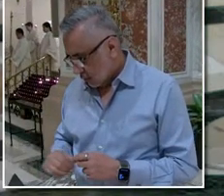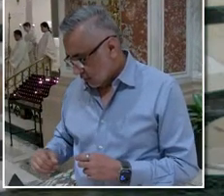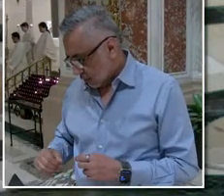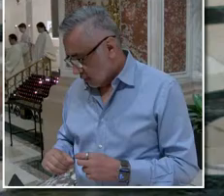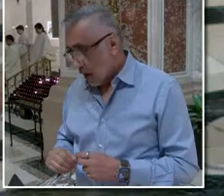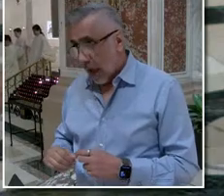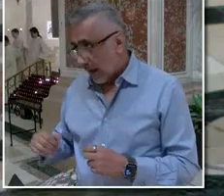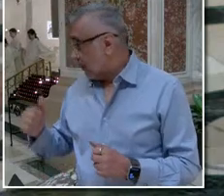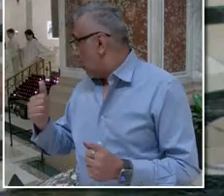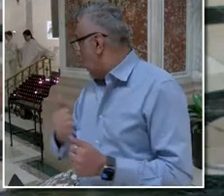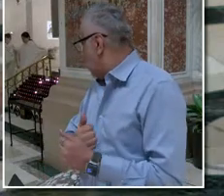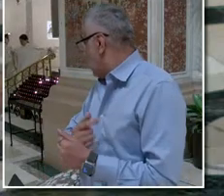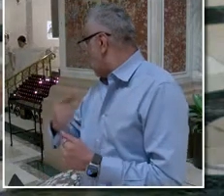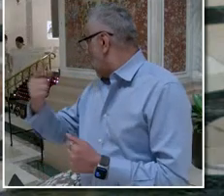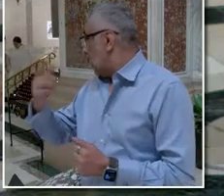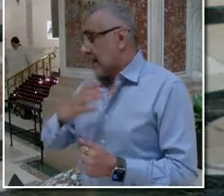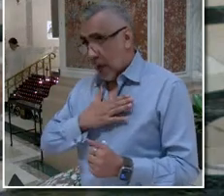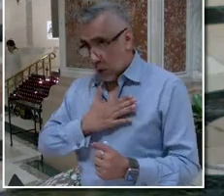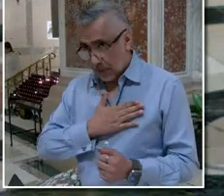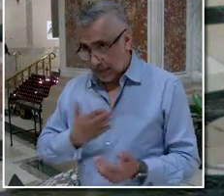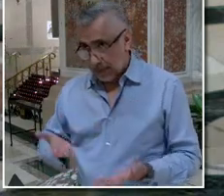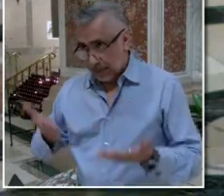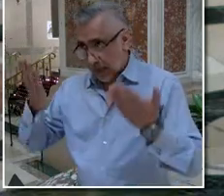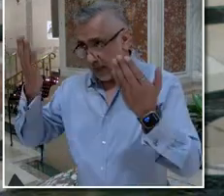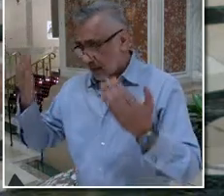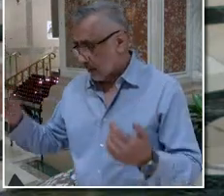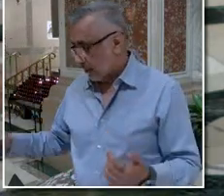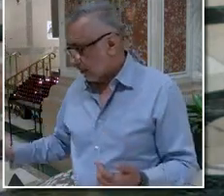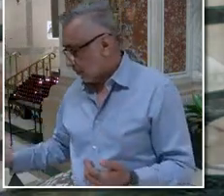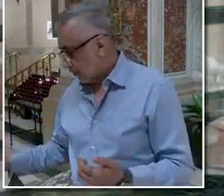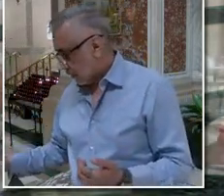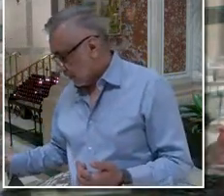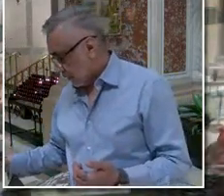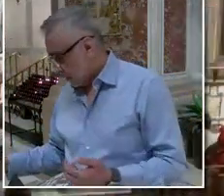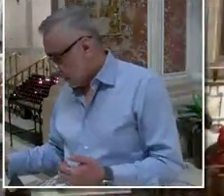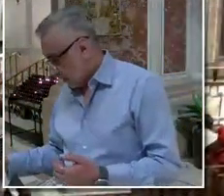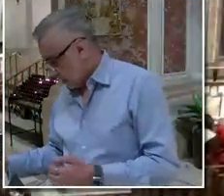And if everyone will now please stand.